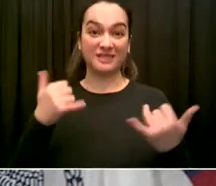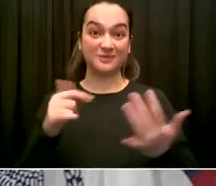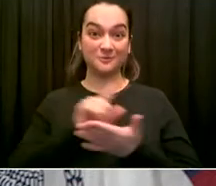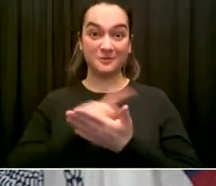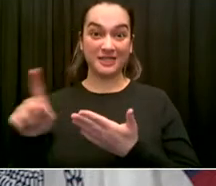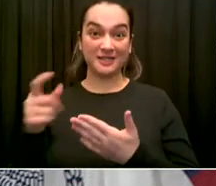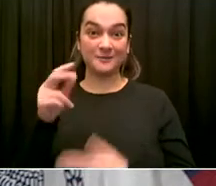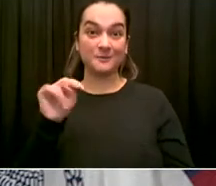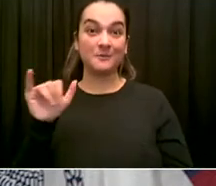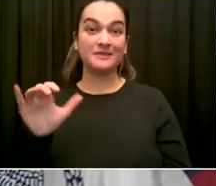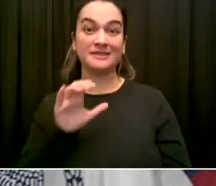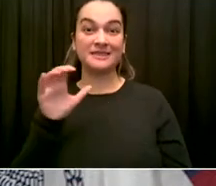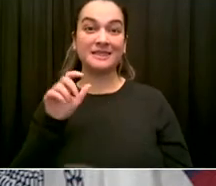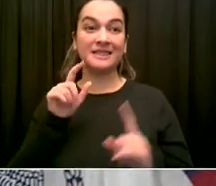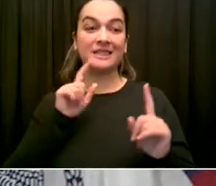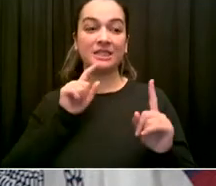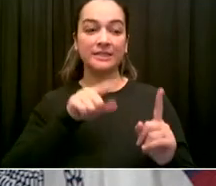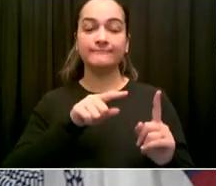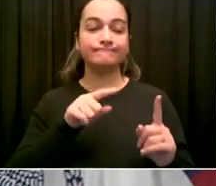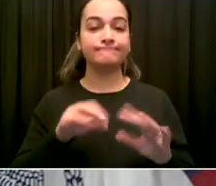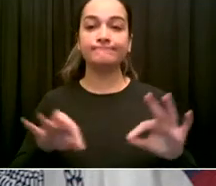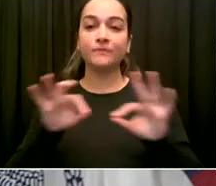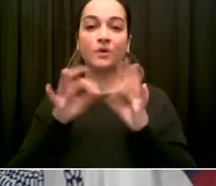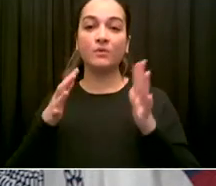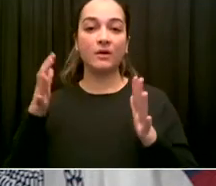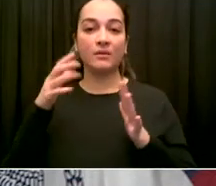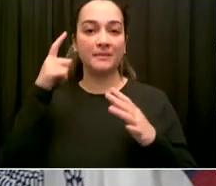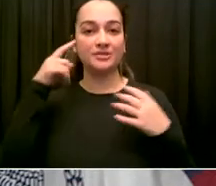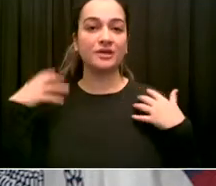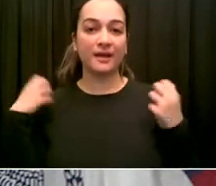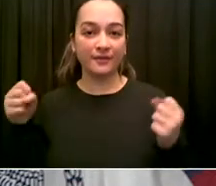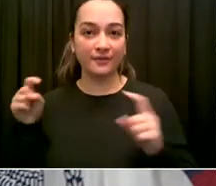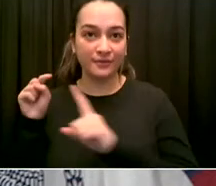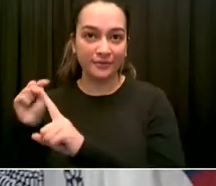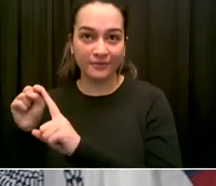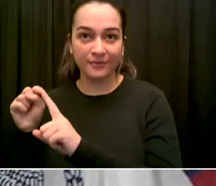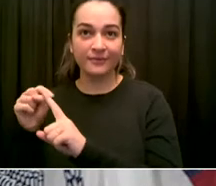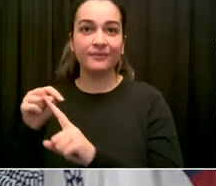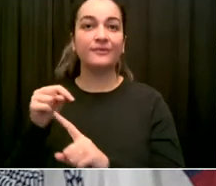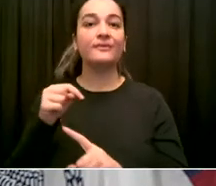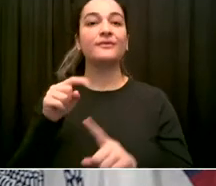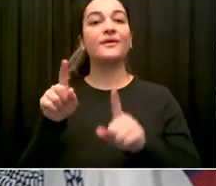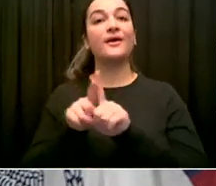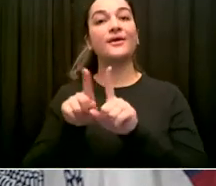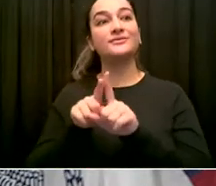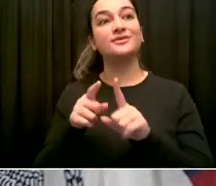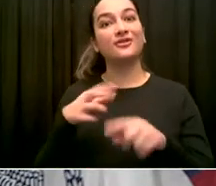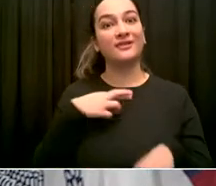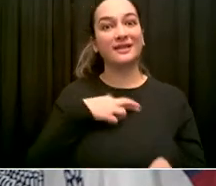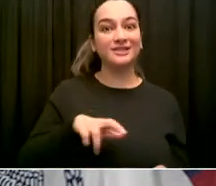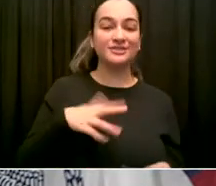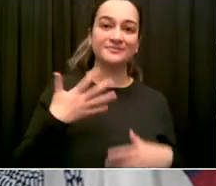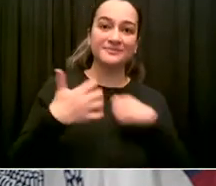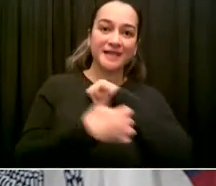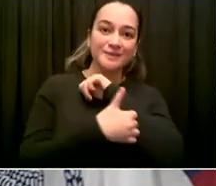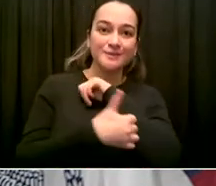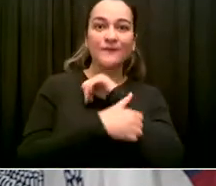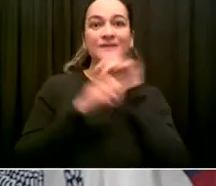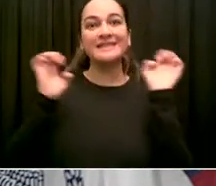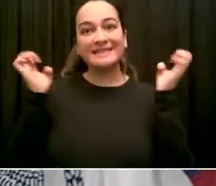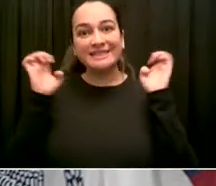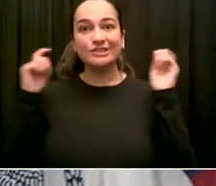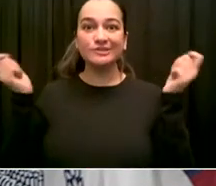spiritual importance of this week and, of course, for so many of us, opening day of baseball as well. It all points in one